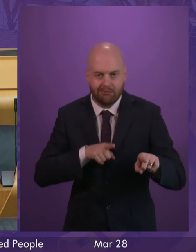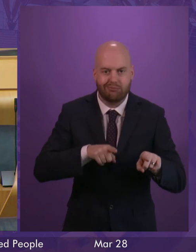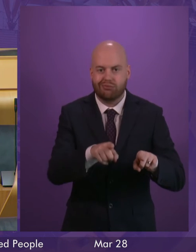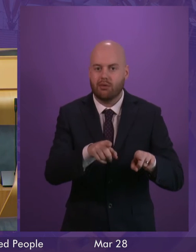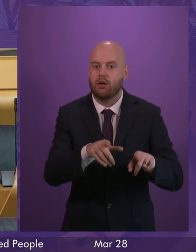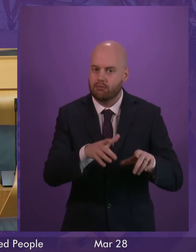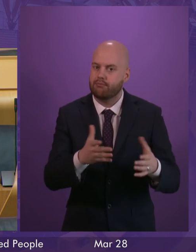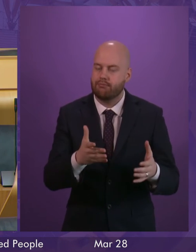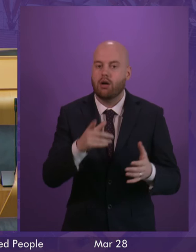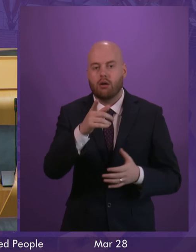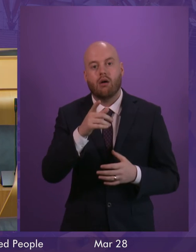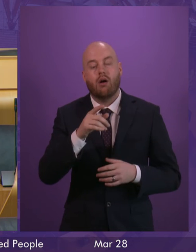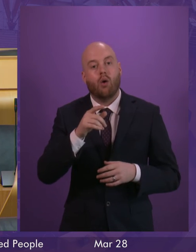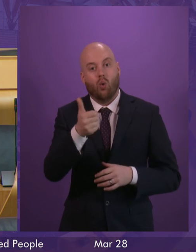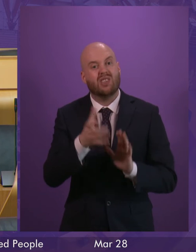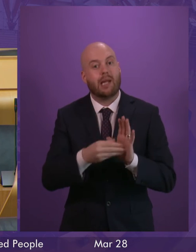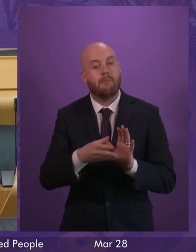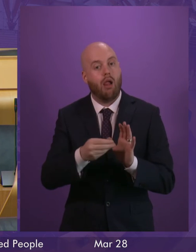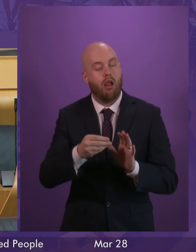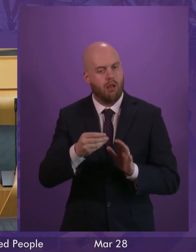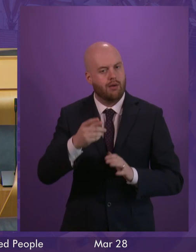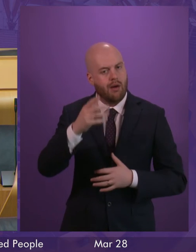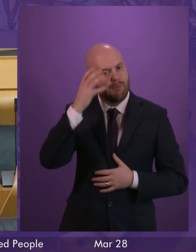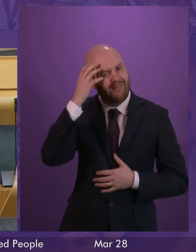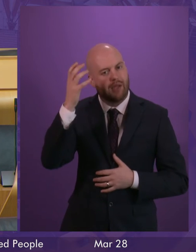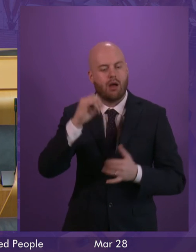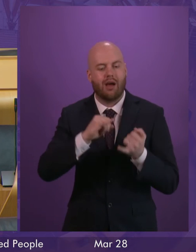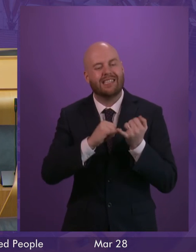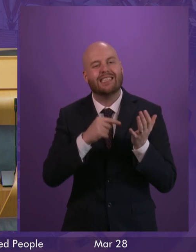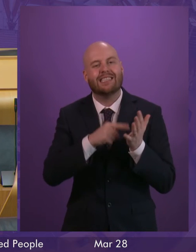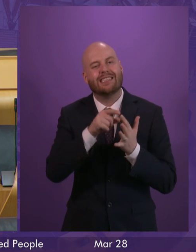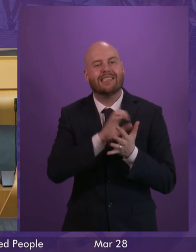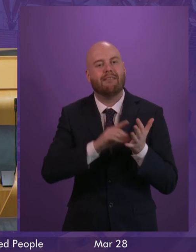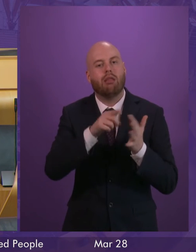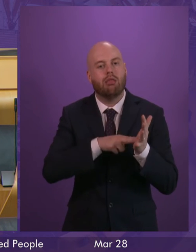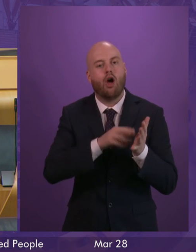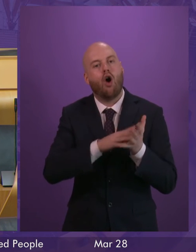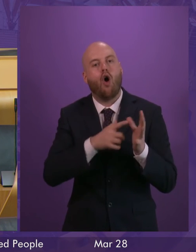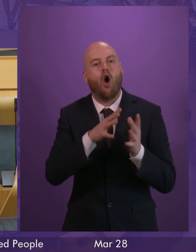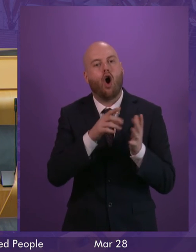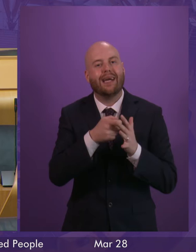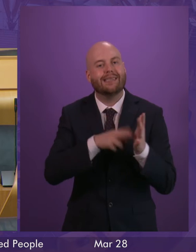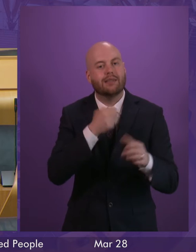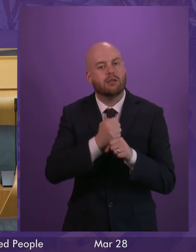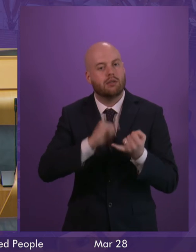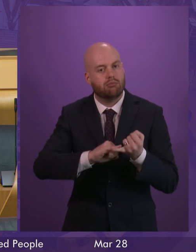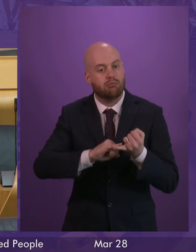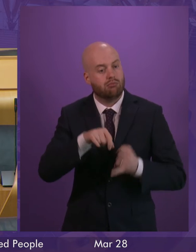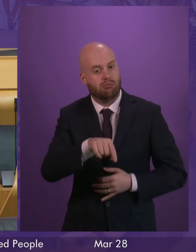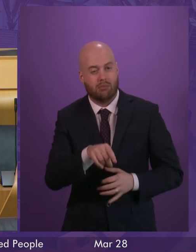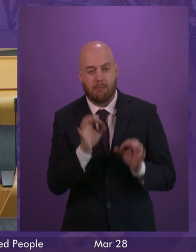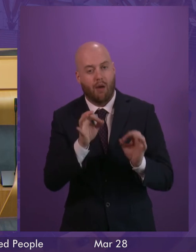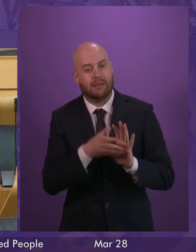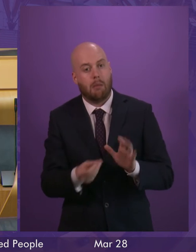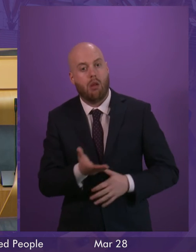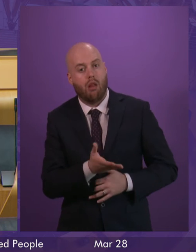Professor Stephen Hawking is being a classic example of achieving so much despite a devastating condition. Now there is a lot